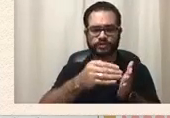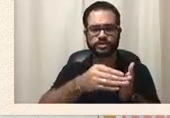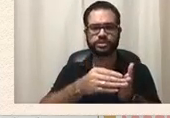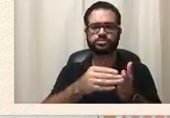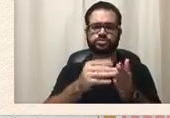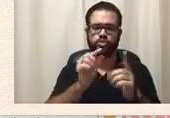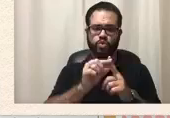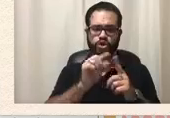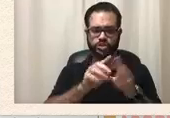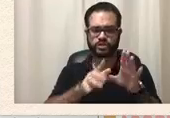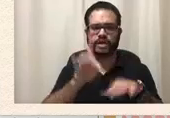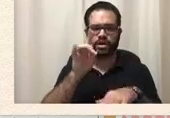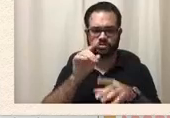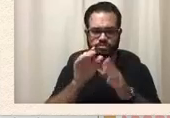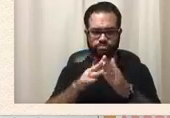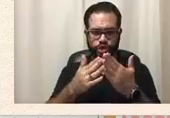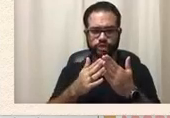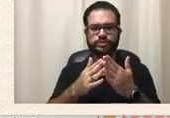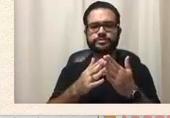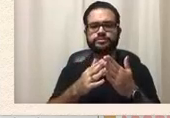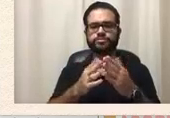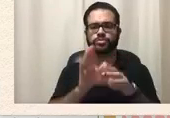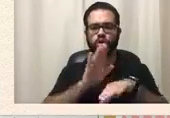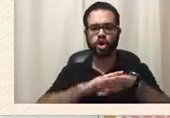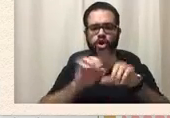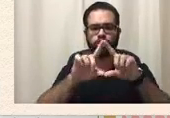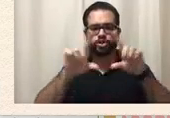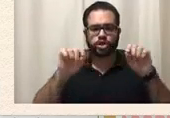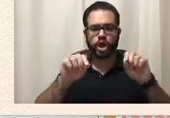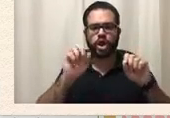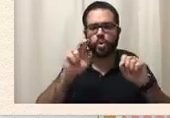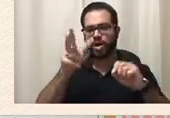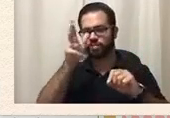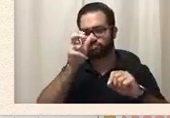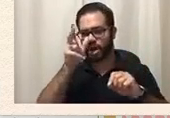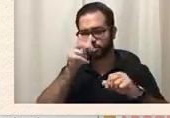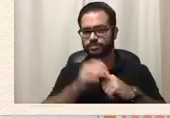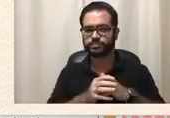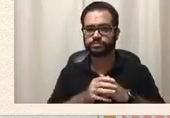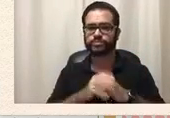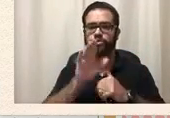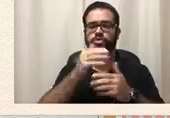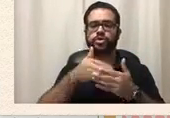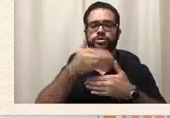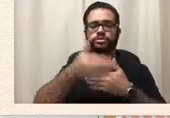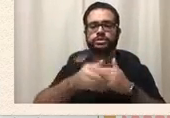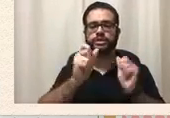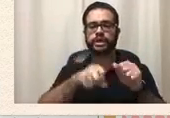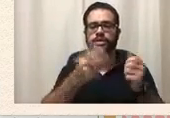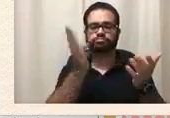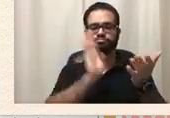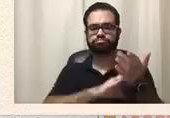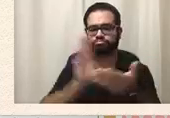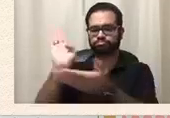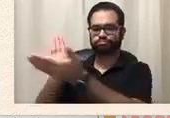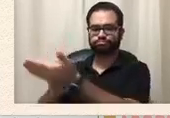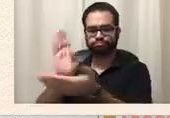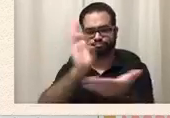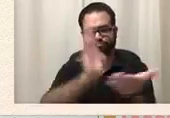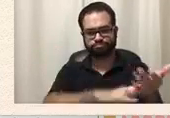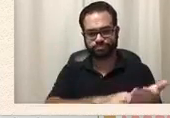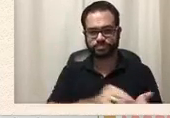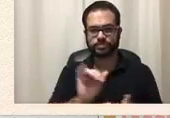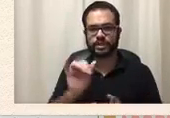on index cards or on insects. Your child can then swat the words you say, such as find the word jump, and then your